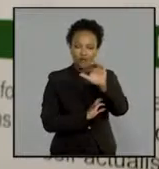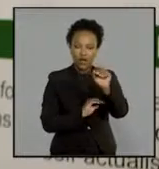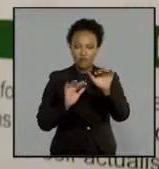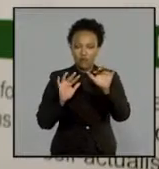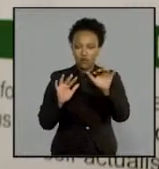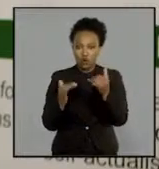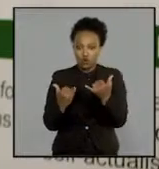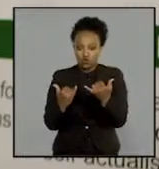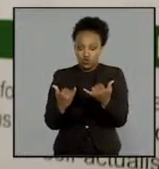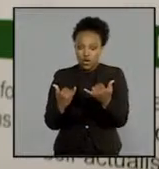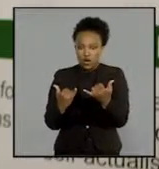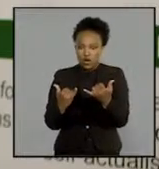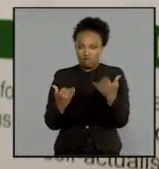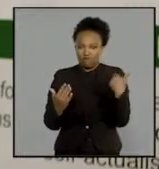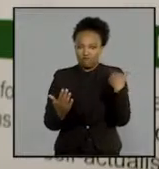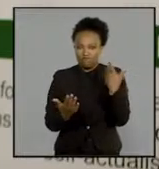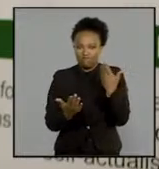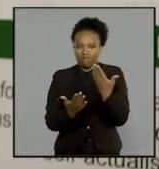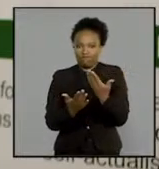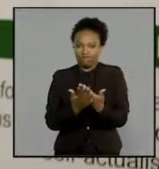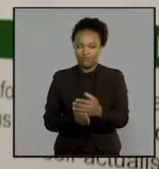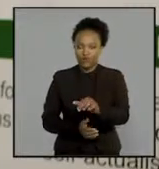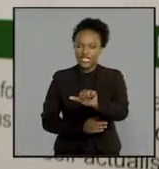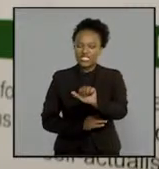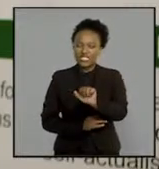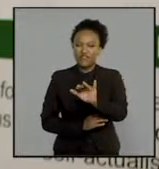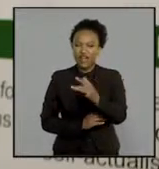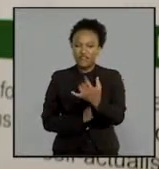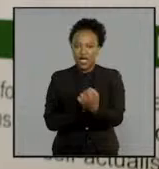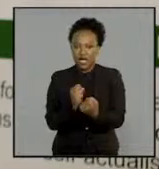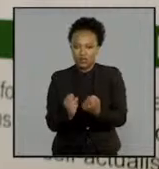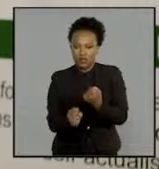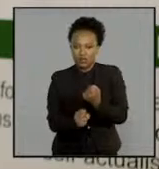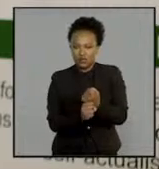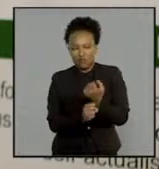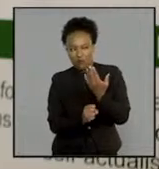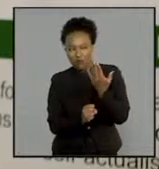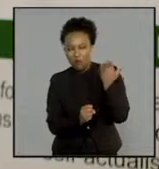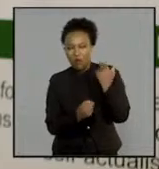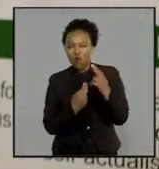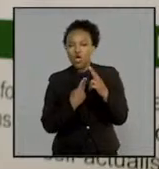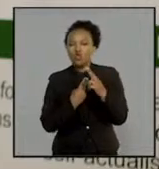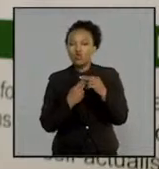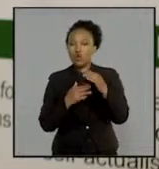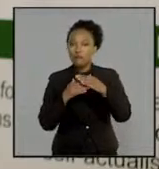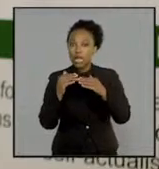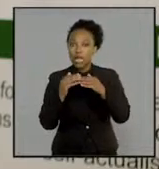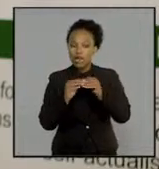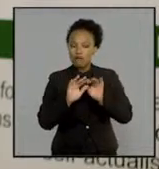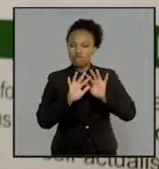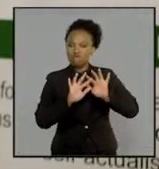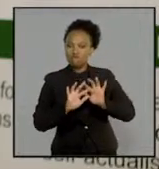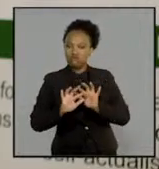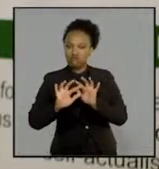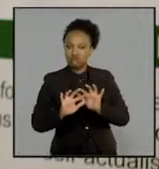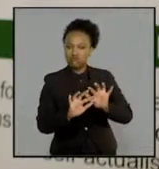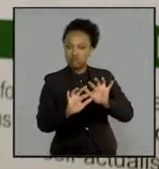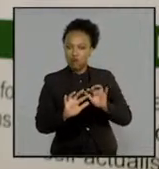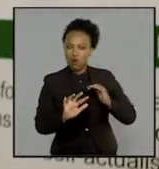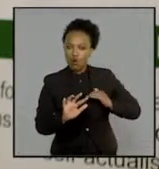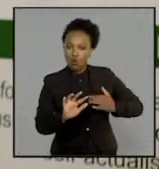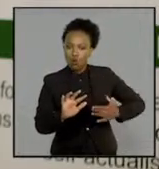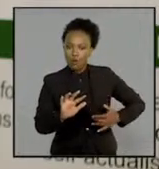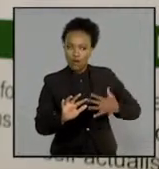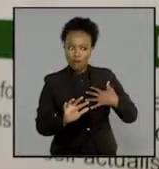South Africans, today marks 65 years since that iconic march to the Union Buildings,